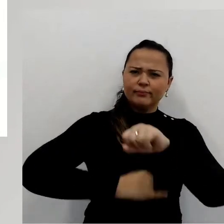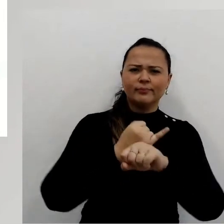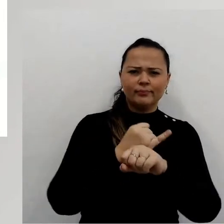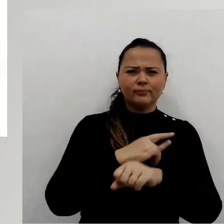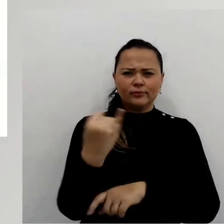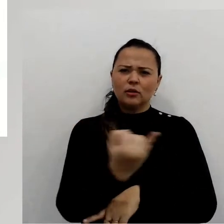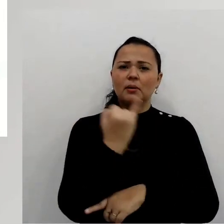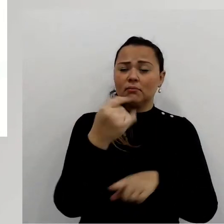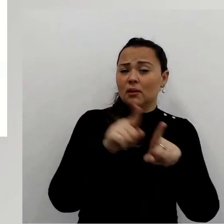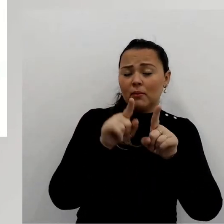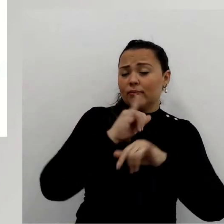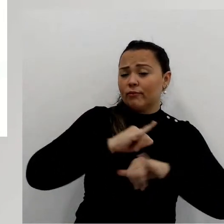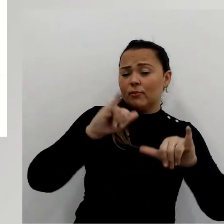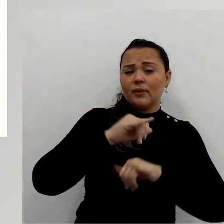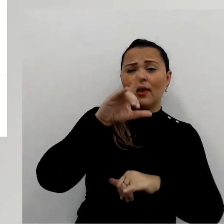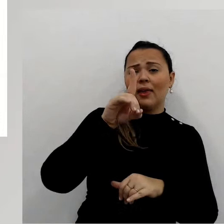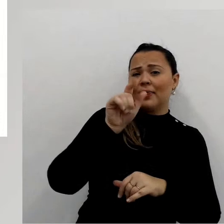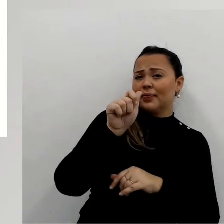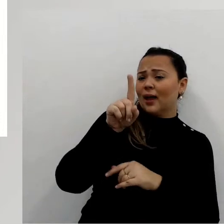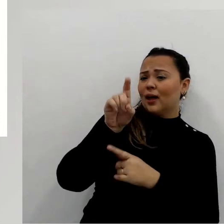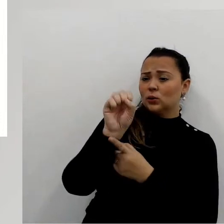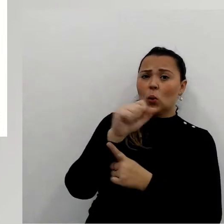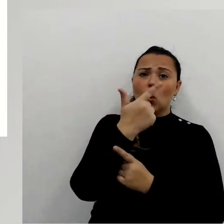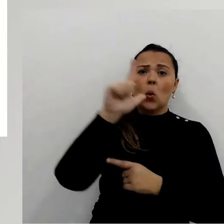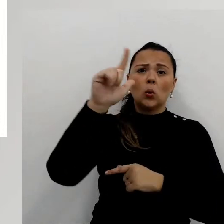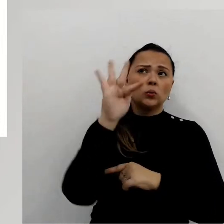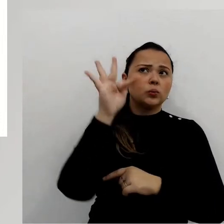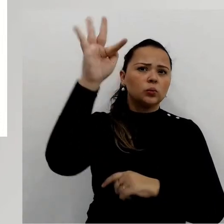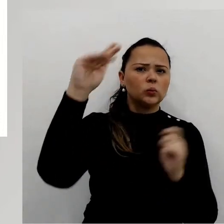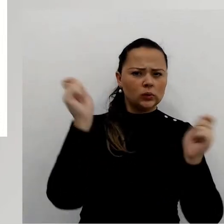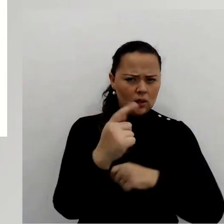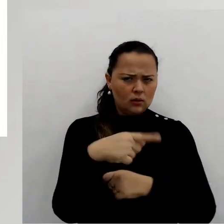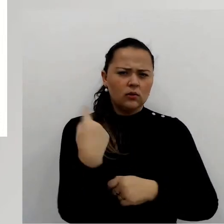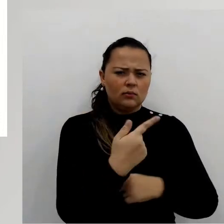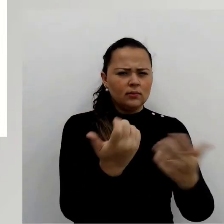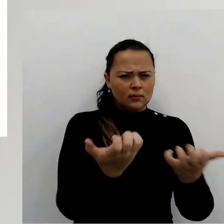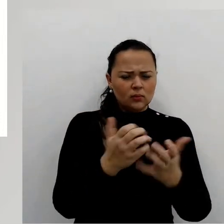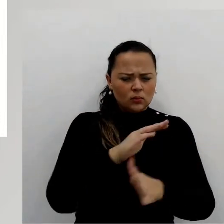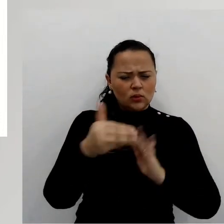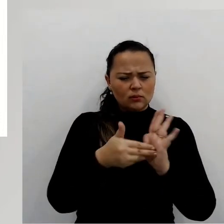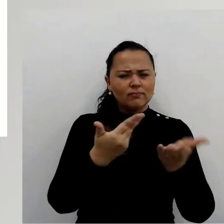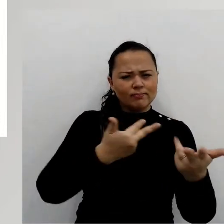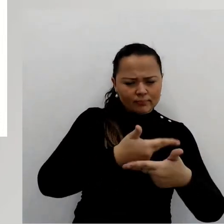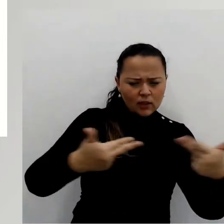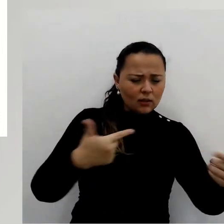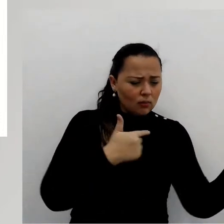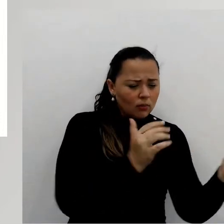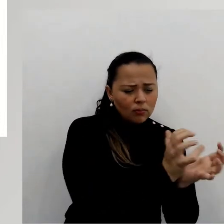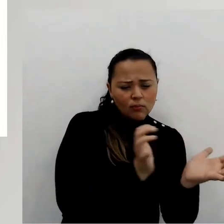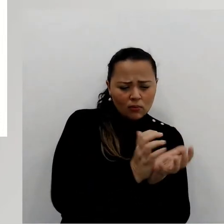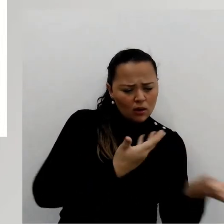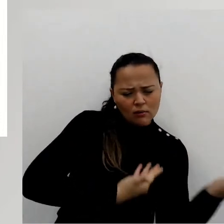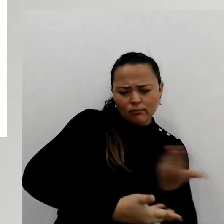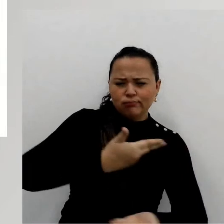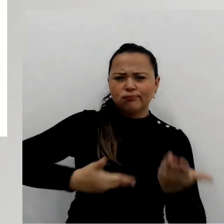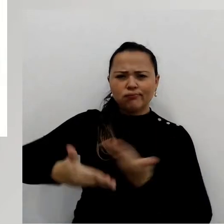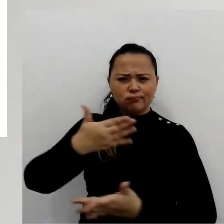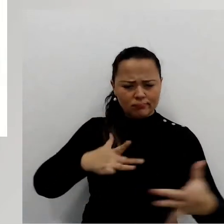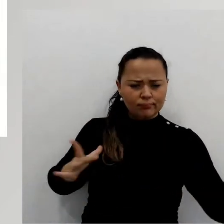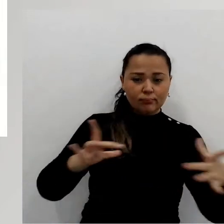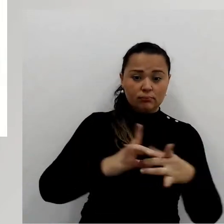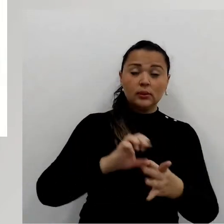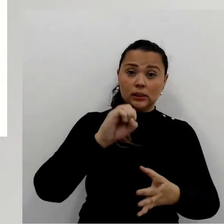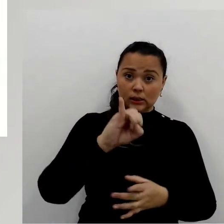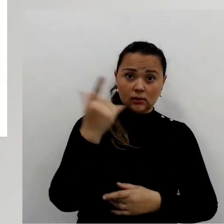you before. All of those things work together. And then if you have a variable data job where you have personalization, well,